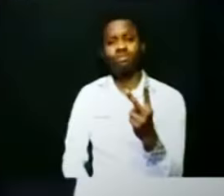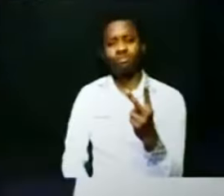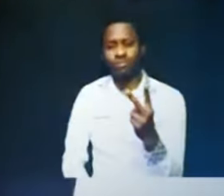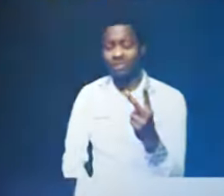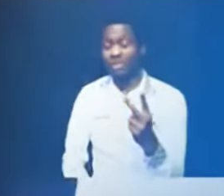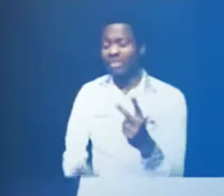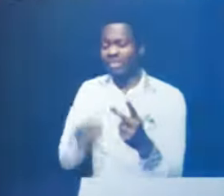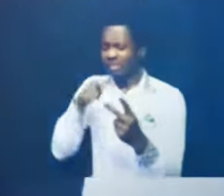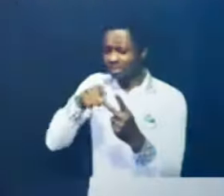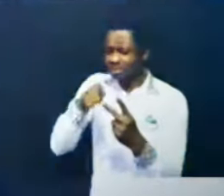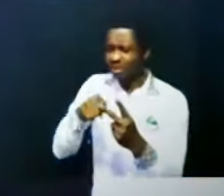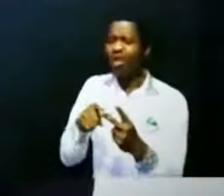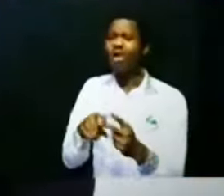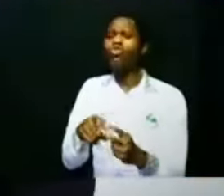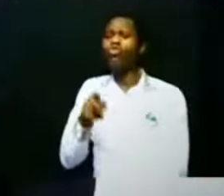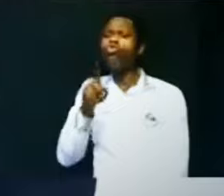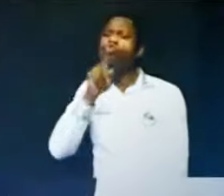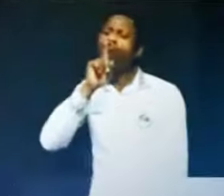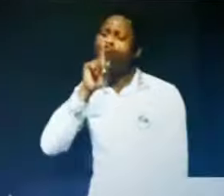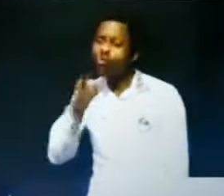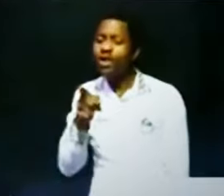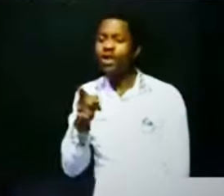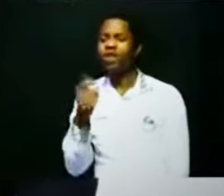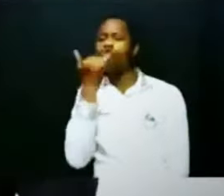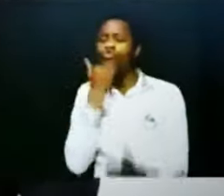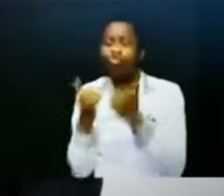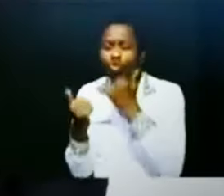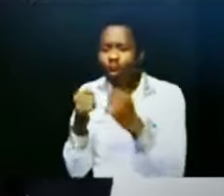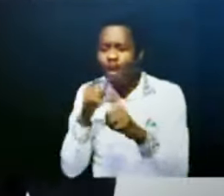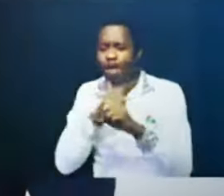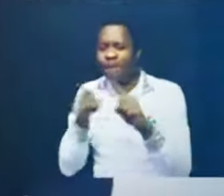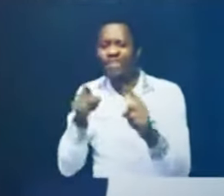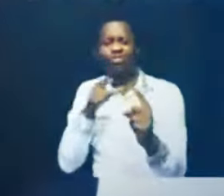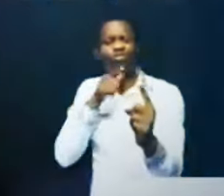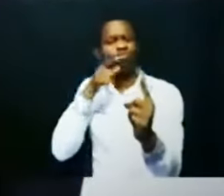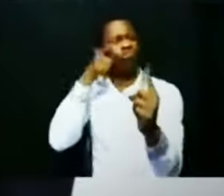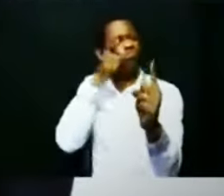real offense, but indirect. You see,